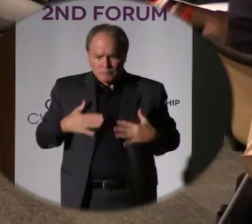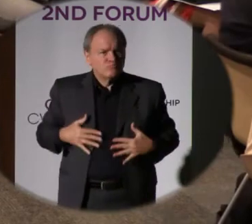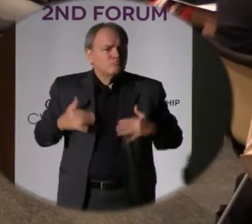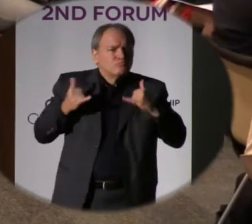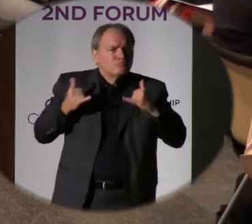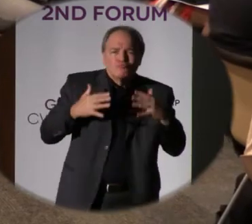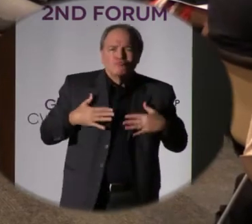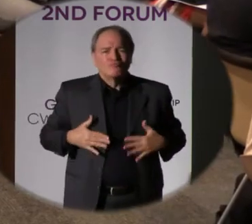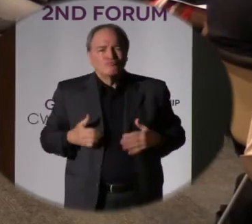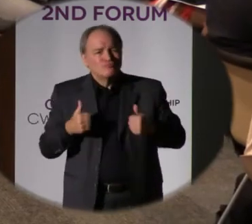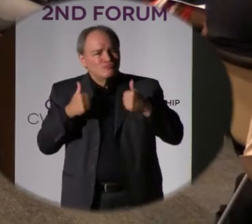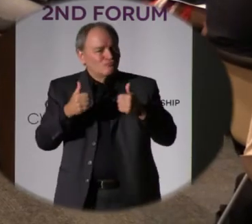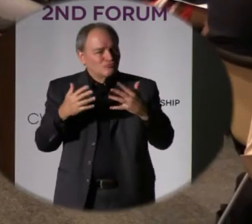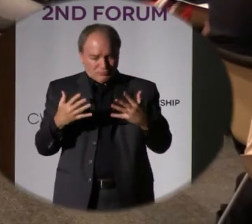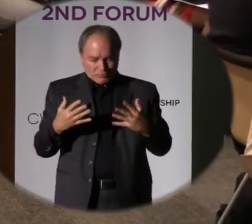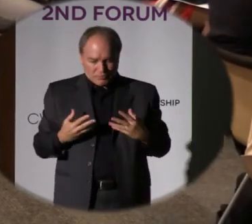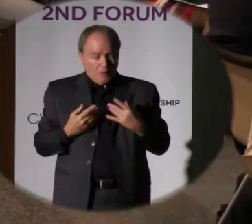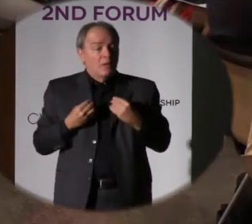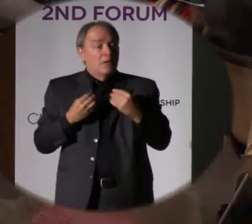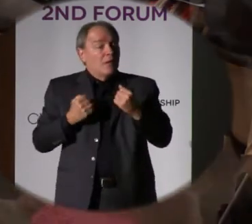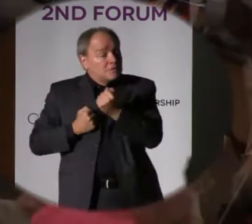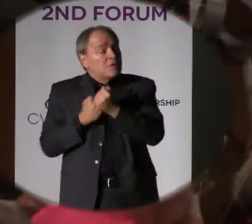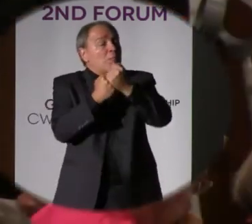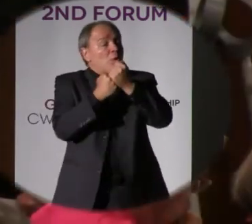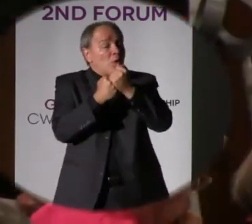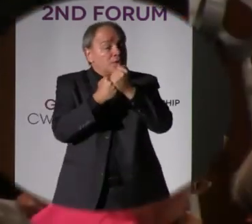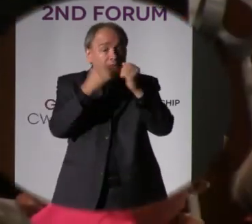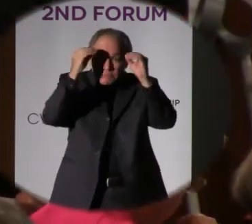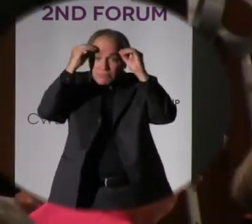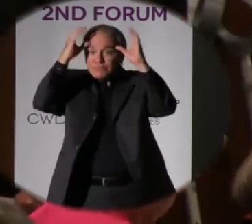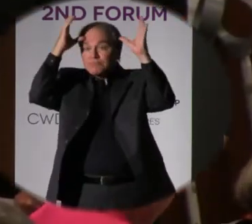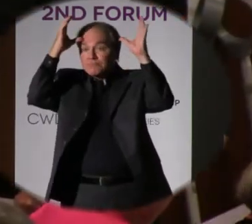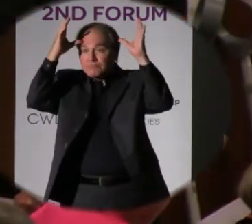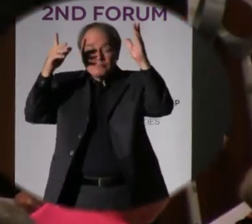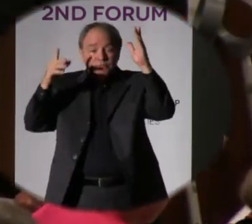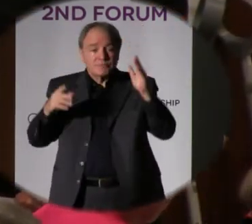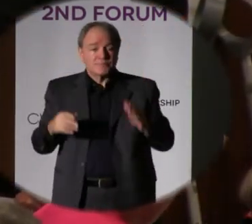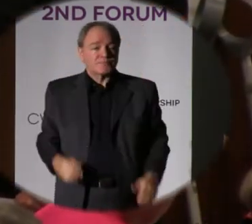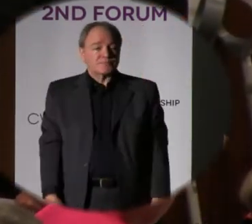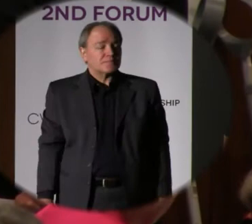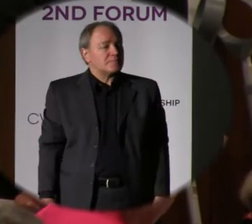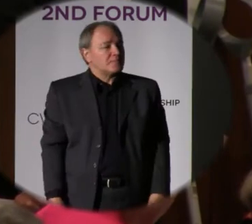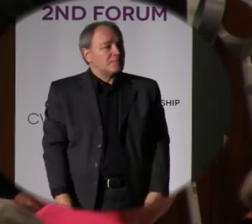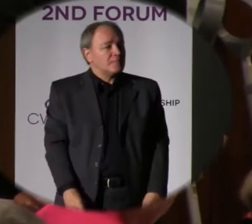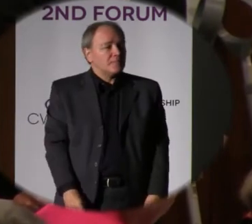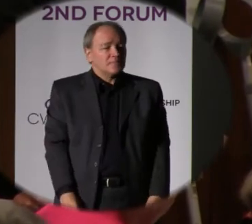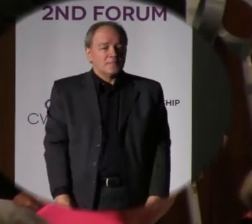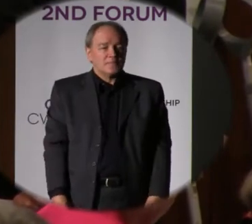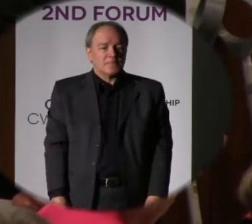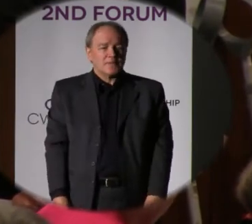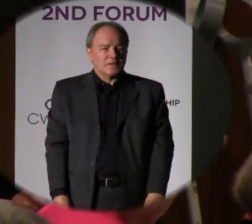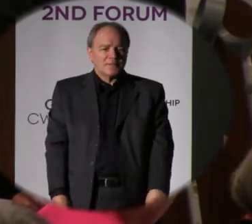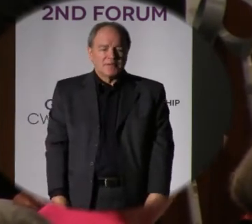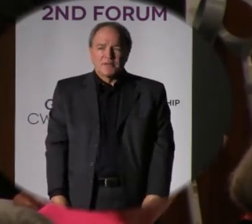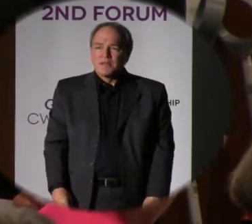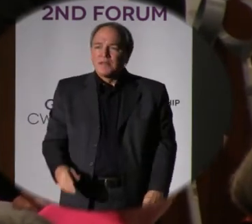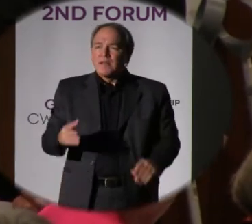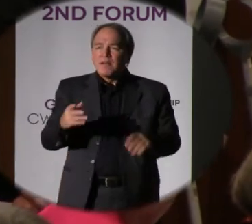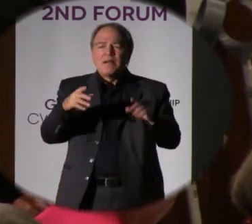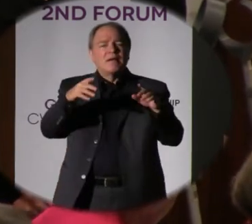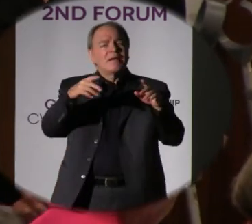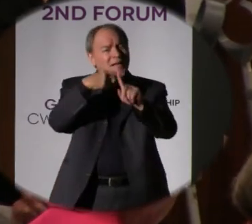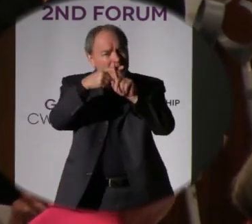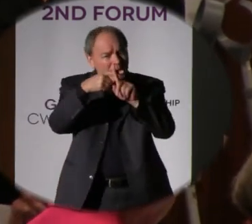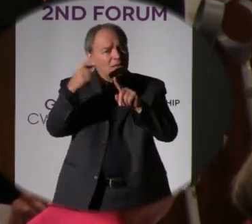a whole array of things that we think would be incredibly valuable to the important work that you have underway. We also, I think, will be able to provide